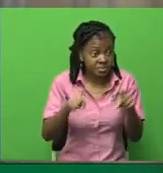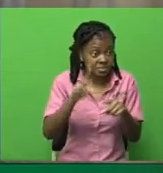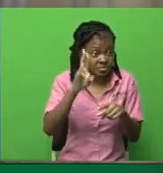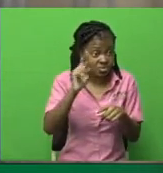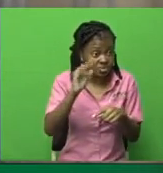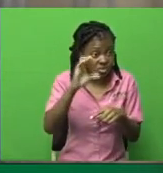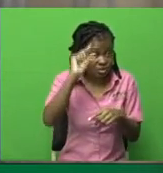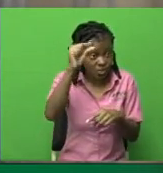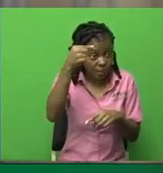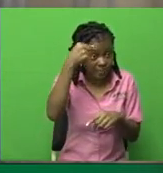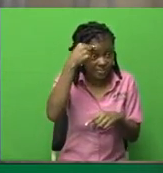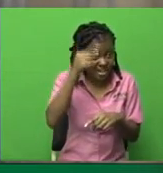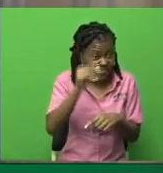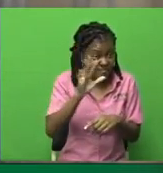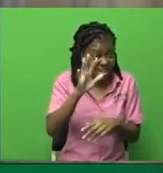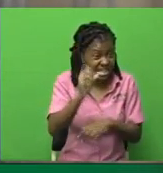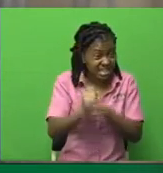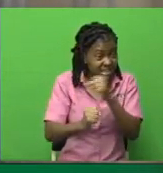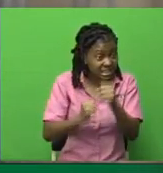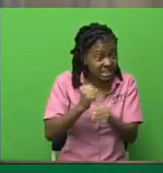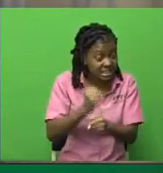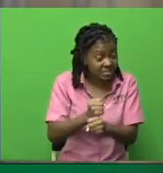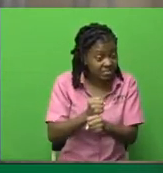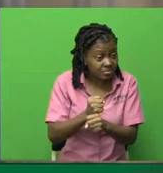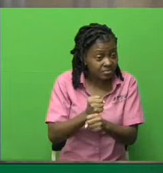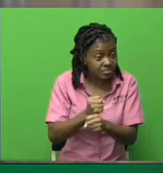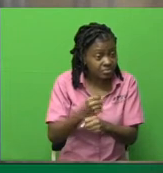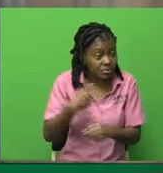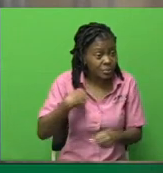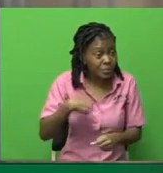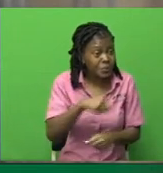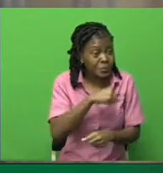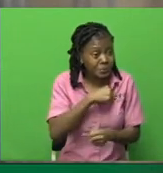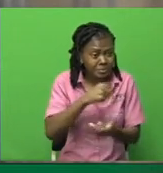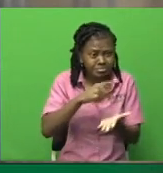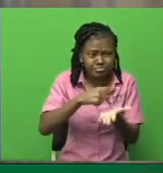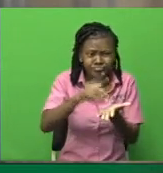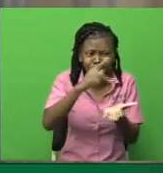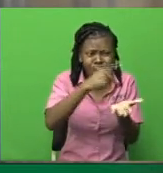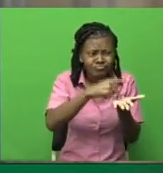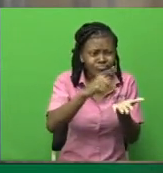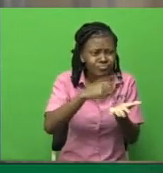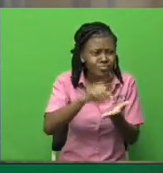period set in over 135 wage negotiations